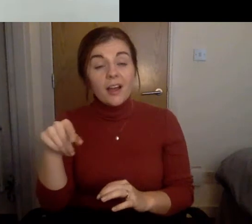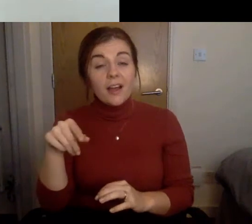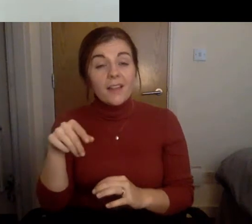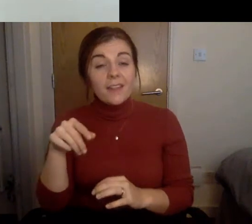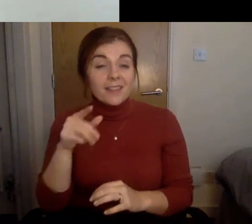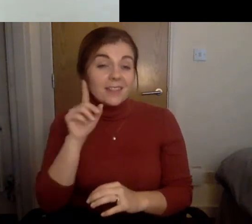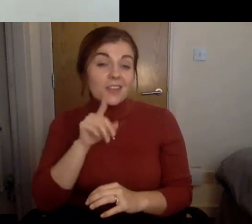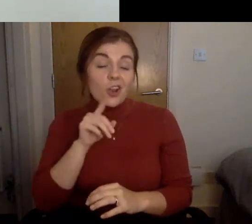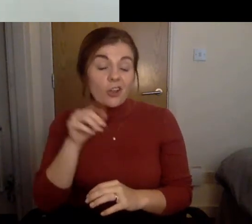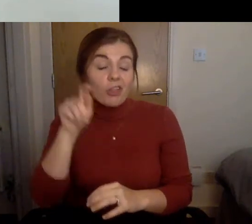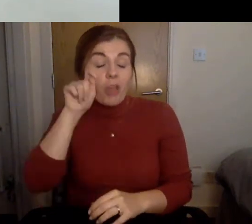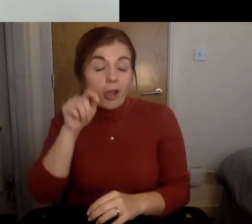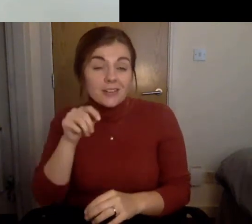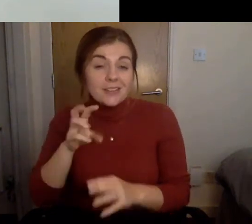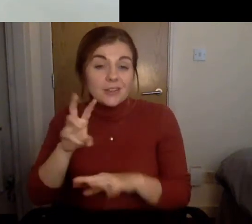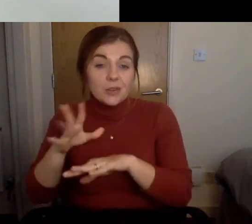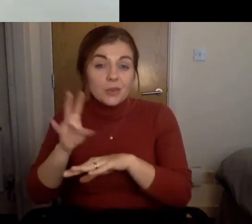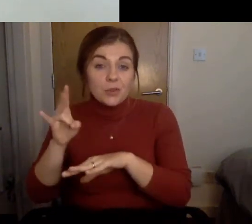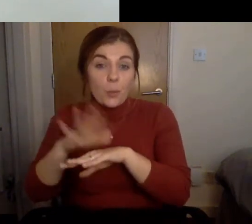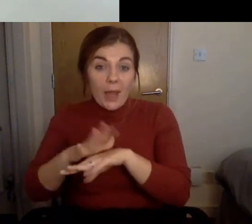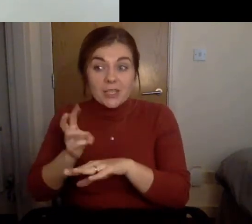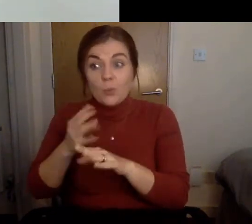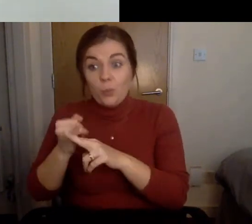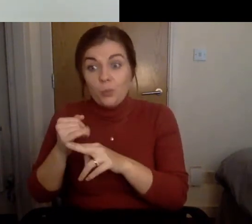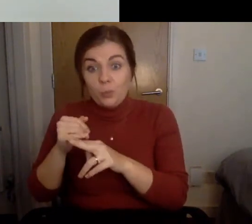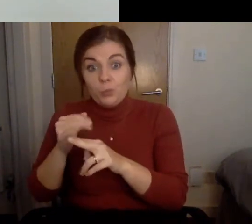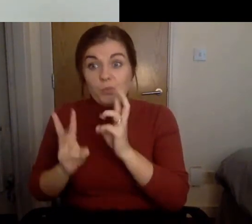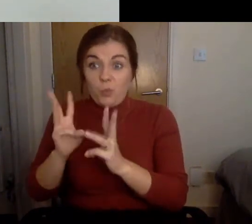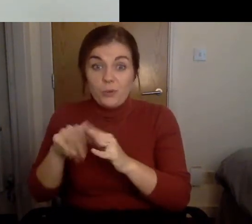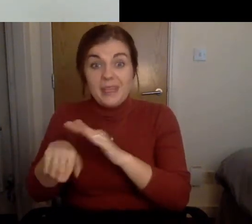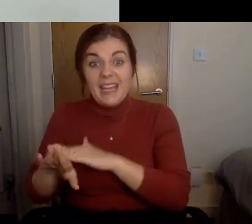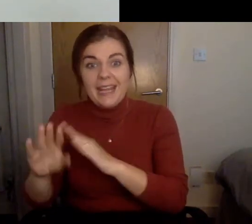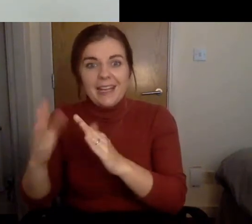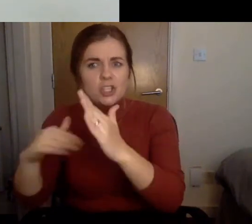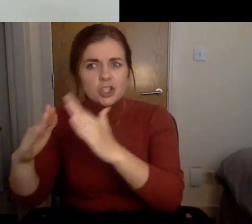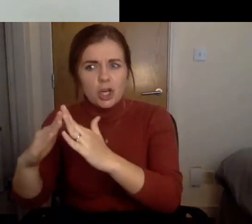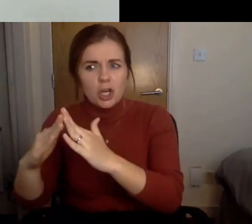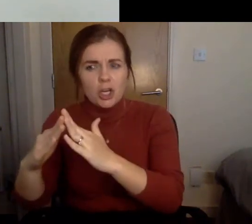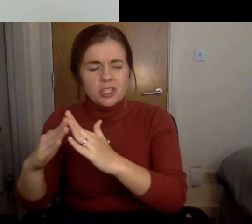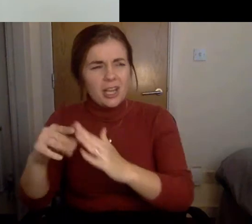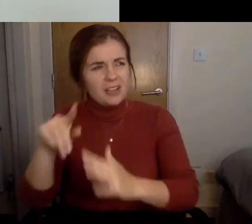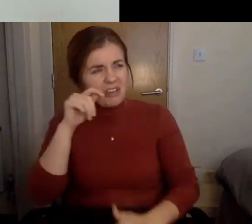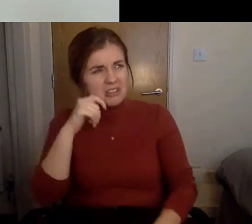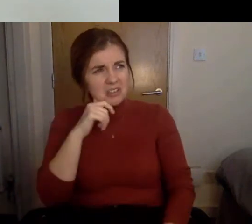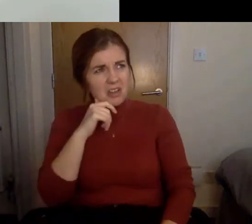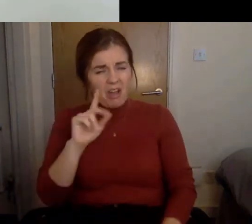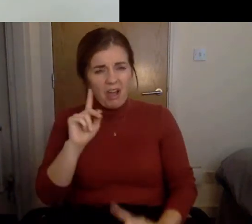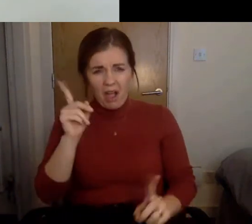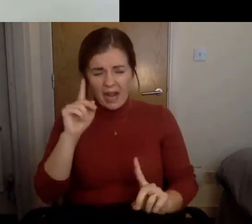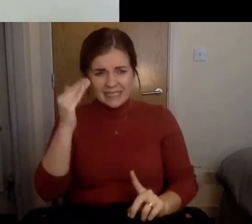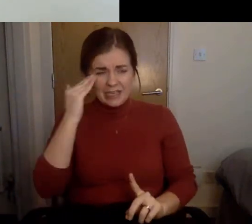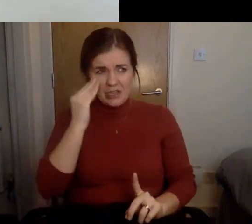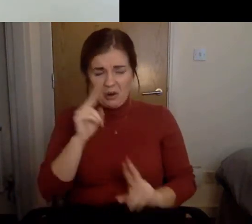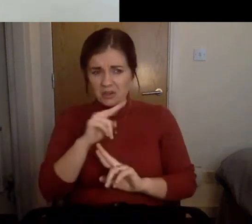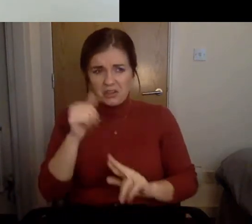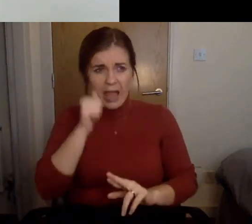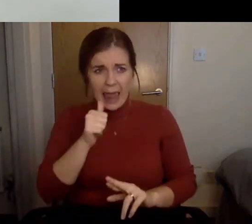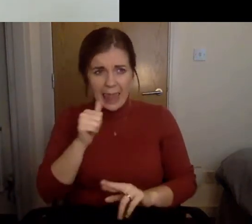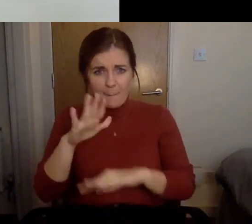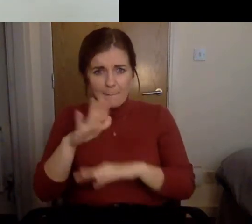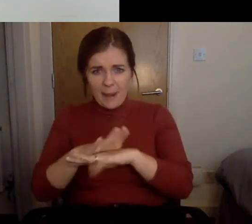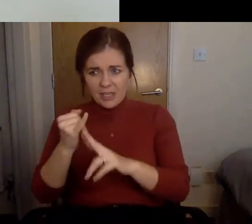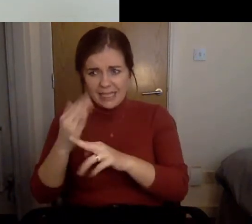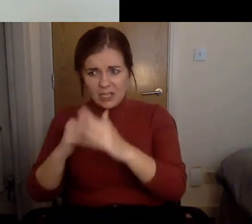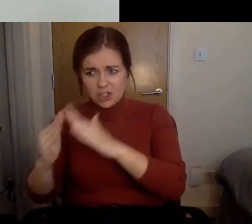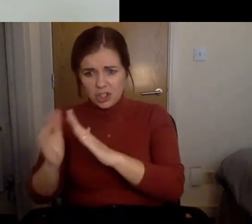in a church. And I didn't know that you're not allowed to get married in the church if you're